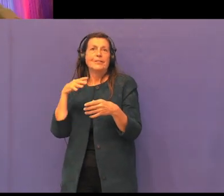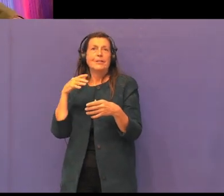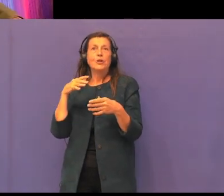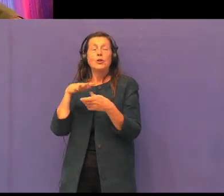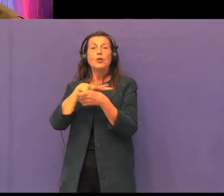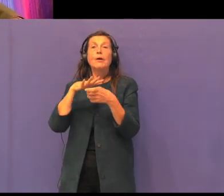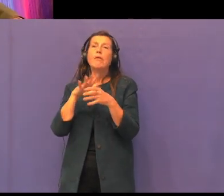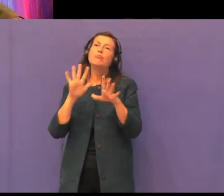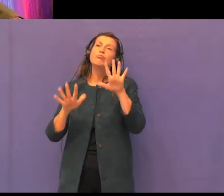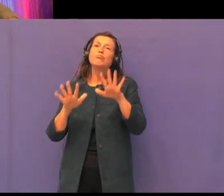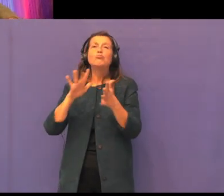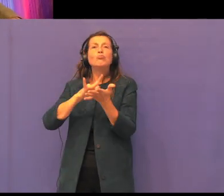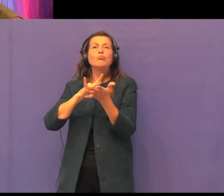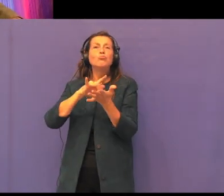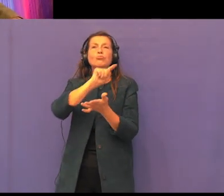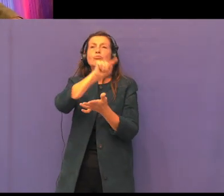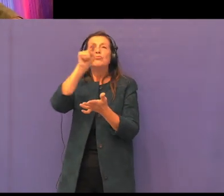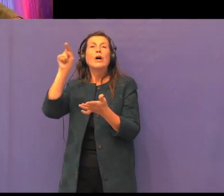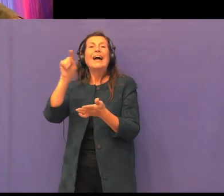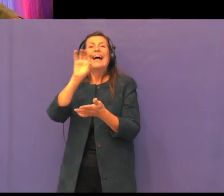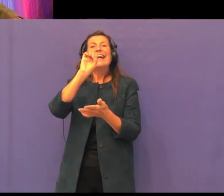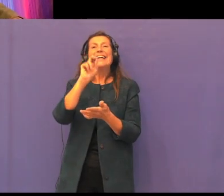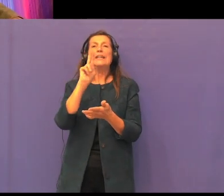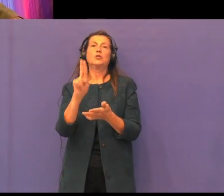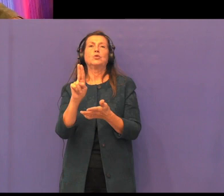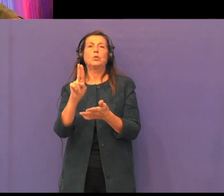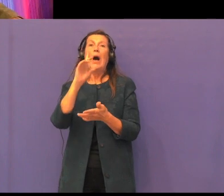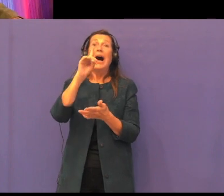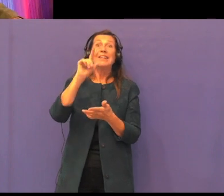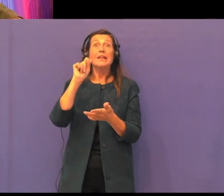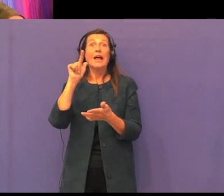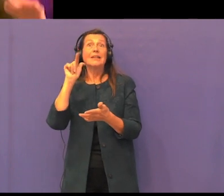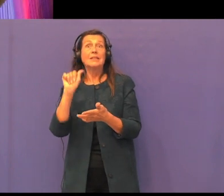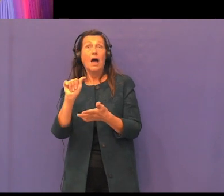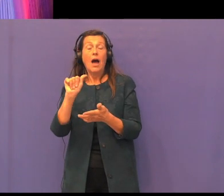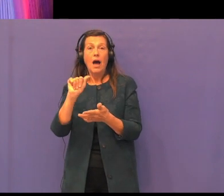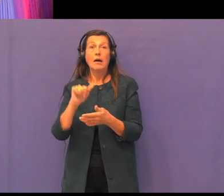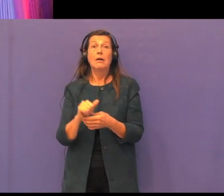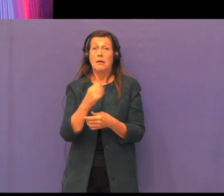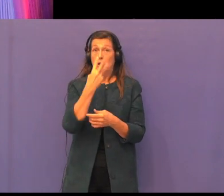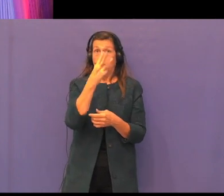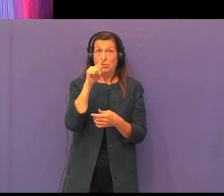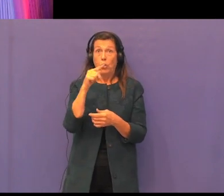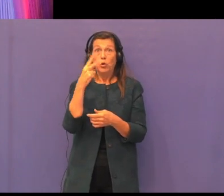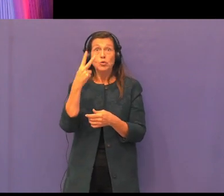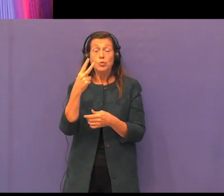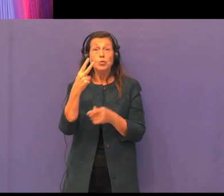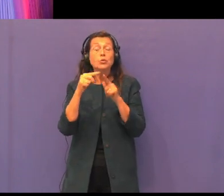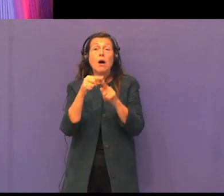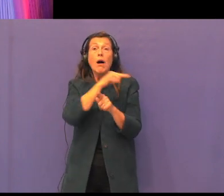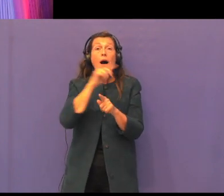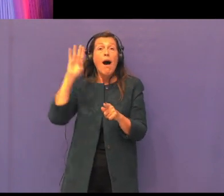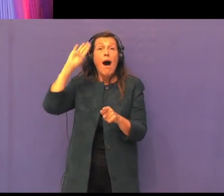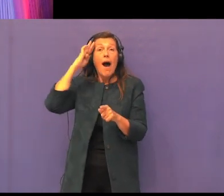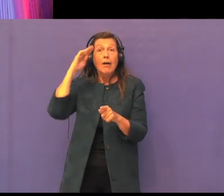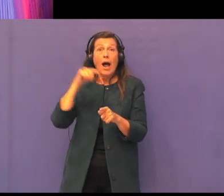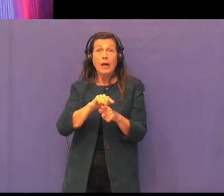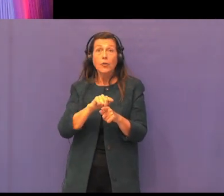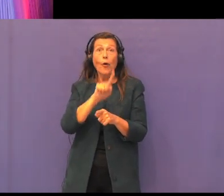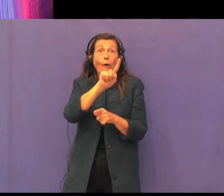about 3.2%. In Ireland, it's 14% and rising. These are very, very energy